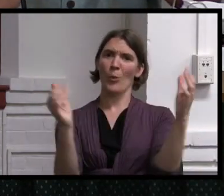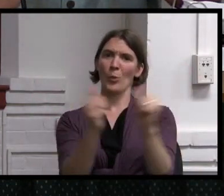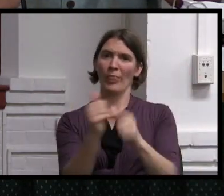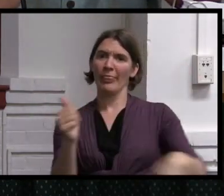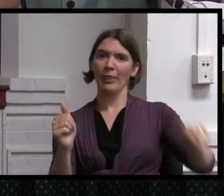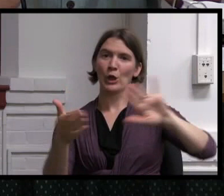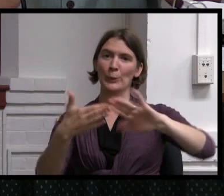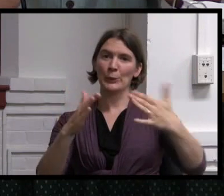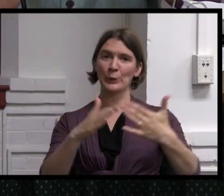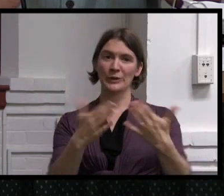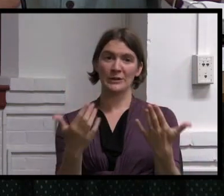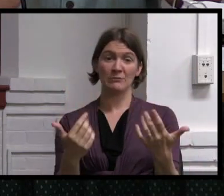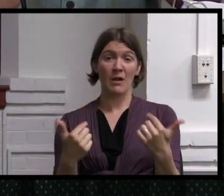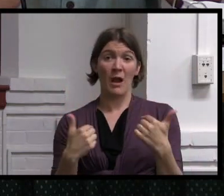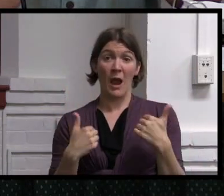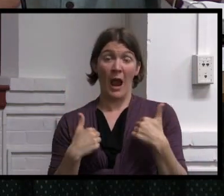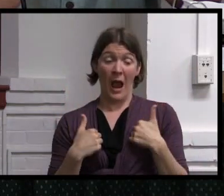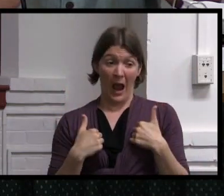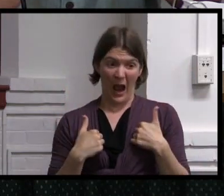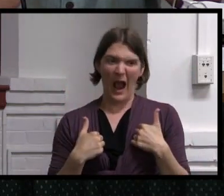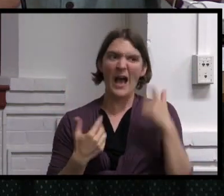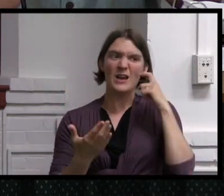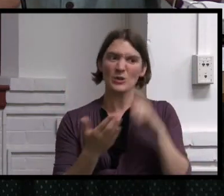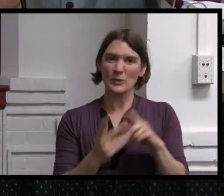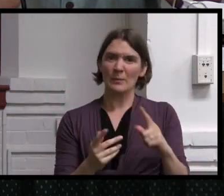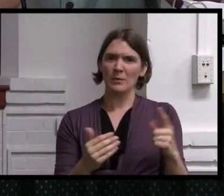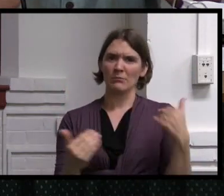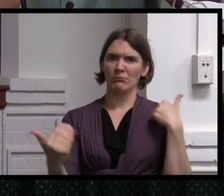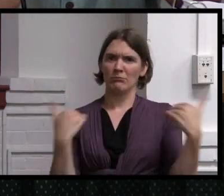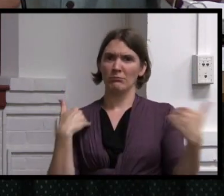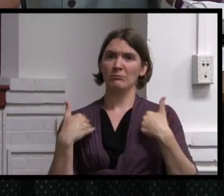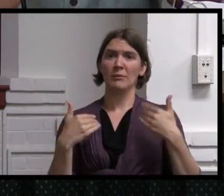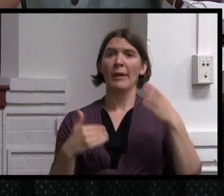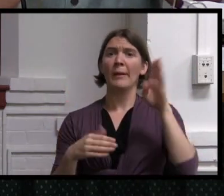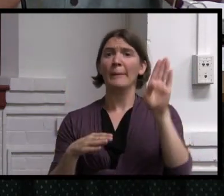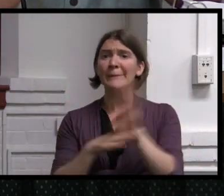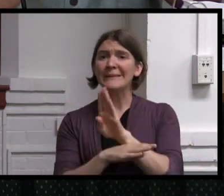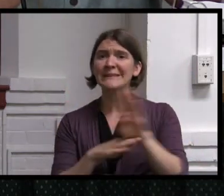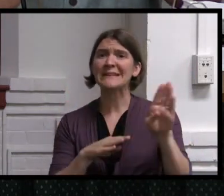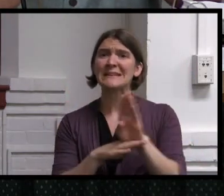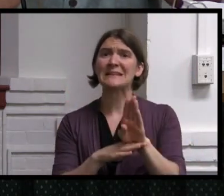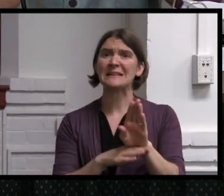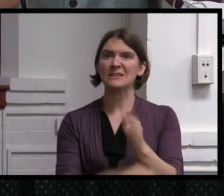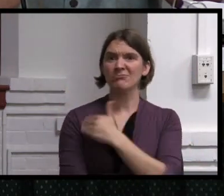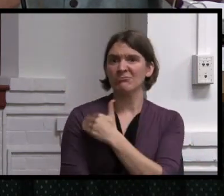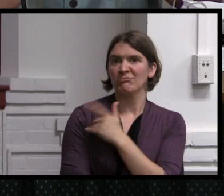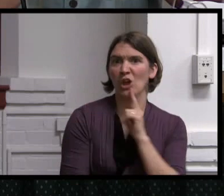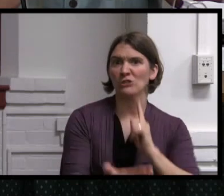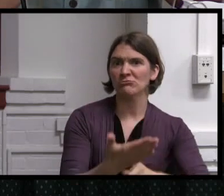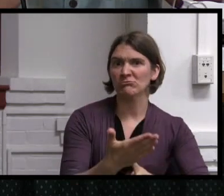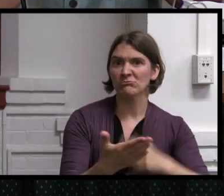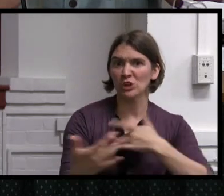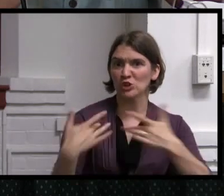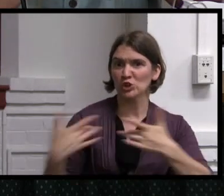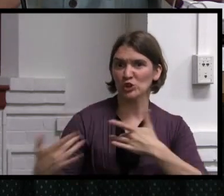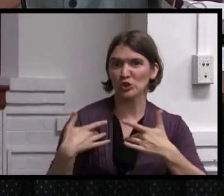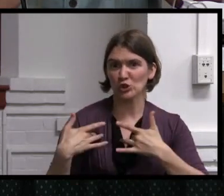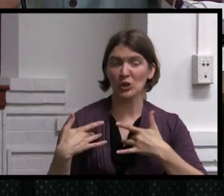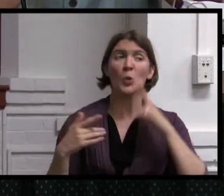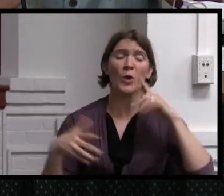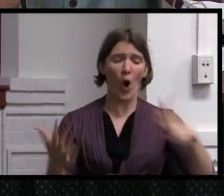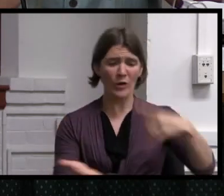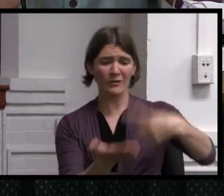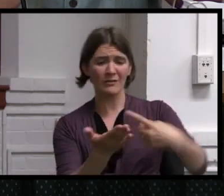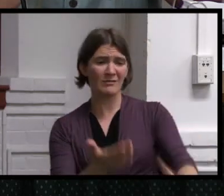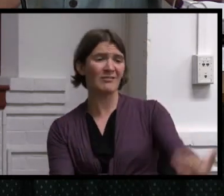and as a candidate, I was getting a lot of comments from some merchants, and they wanted to see this brought up again. It has been discussed in the